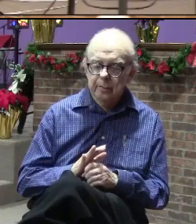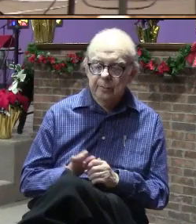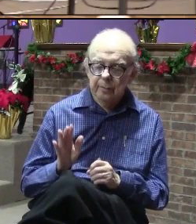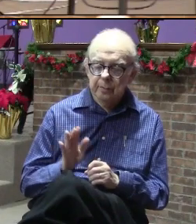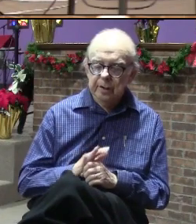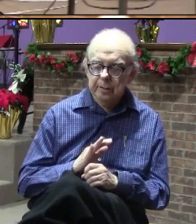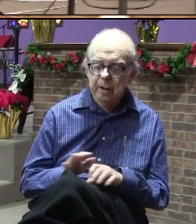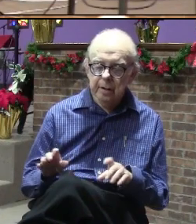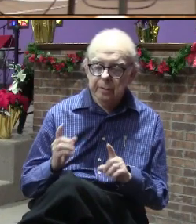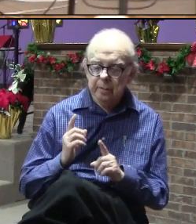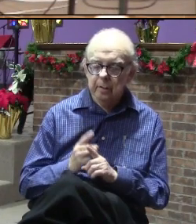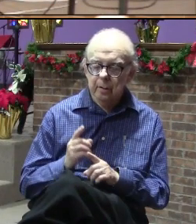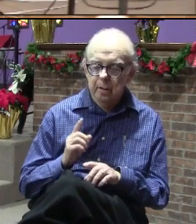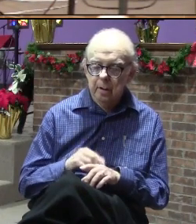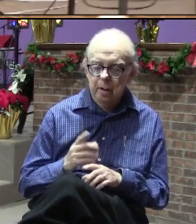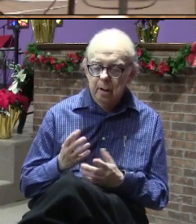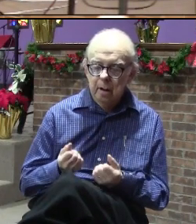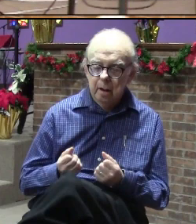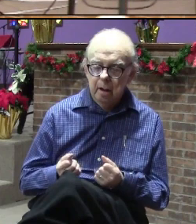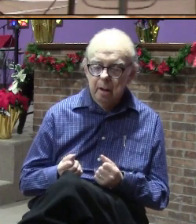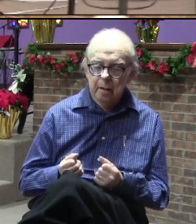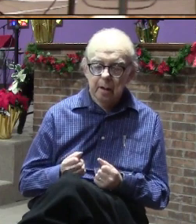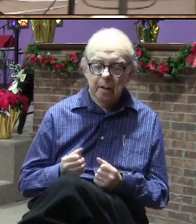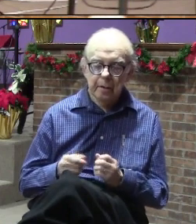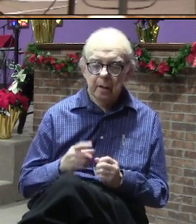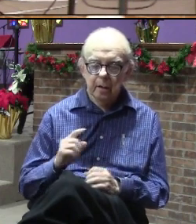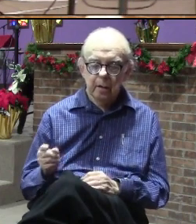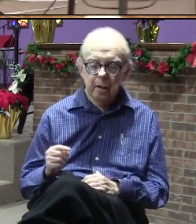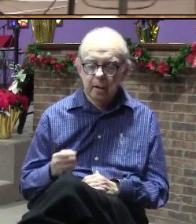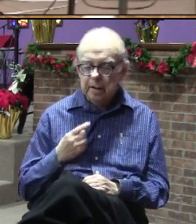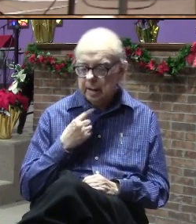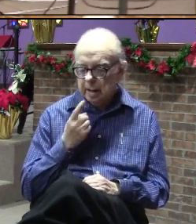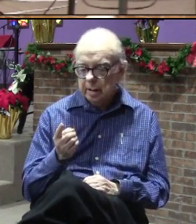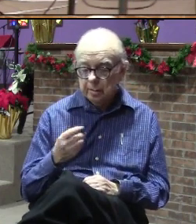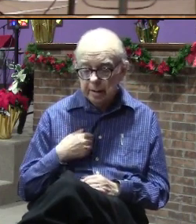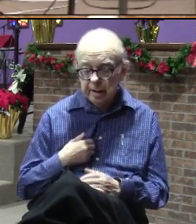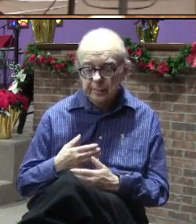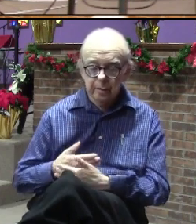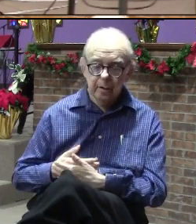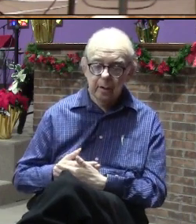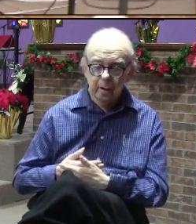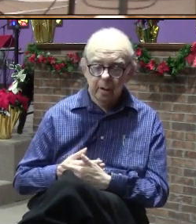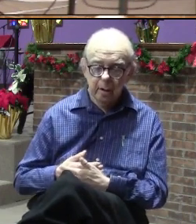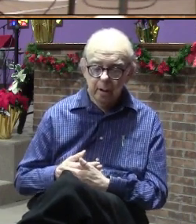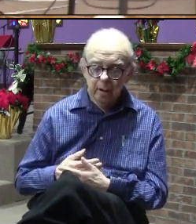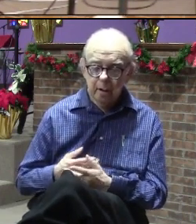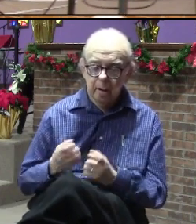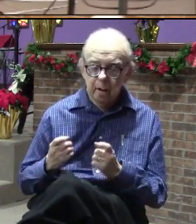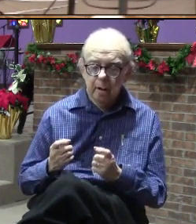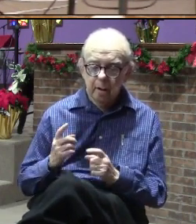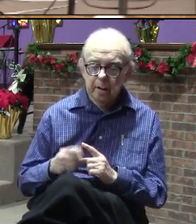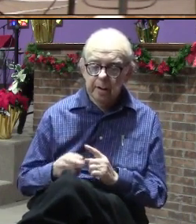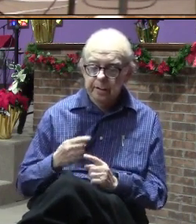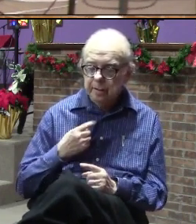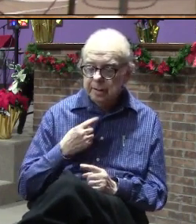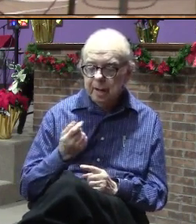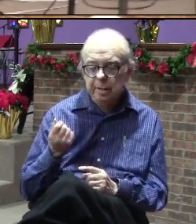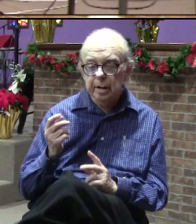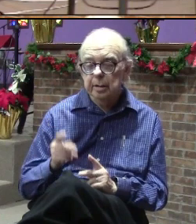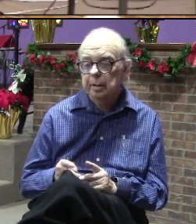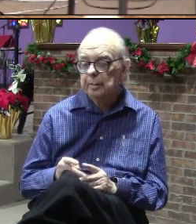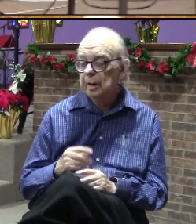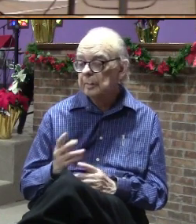time. How would you like to be about Zechariah? You were told you were going to have a baby, you're old, and all of a sudden you can't tell anybody.